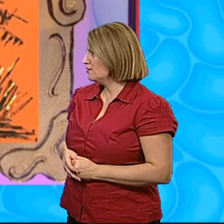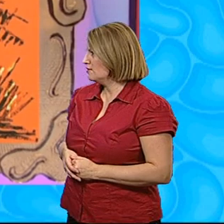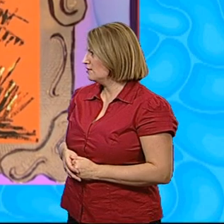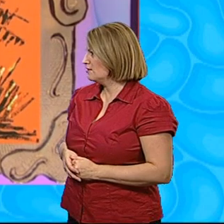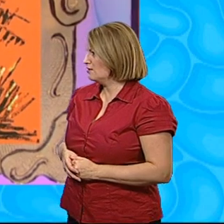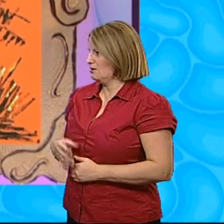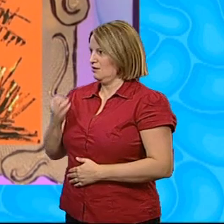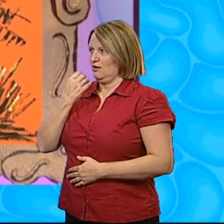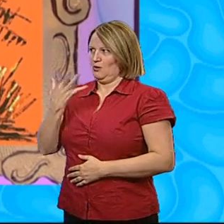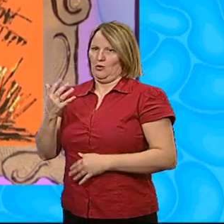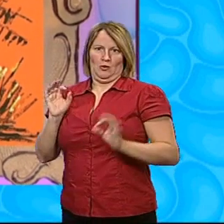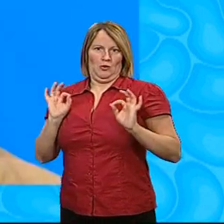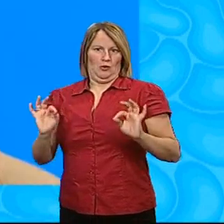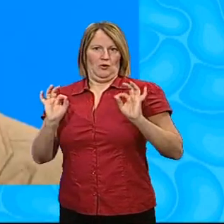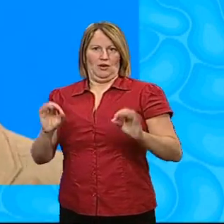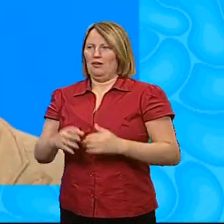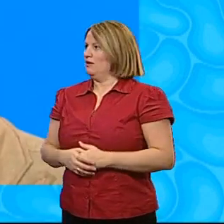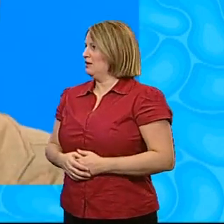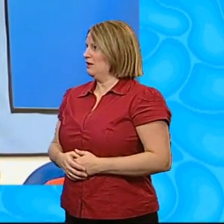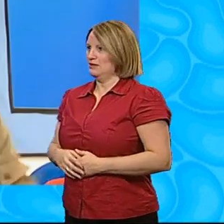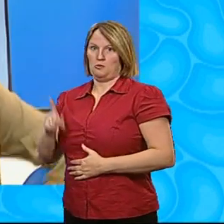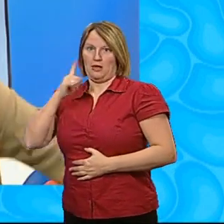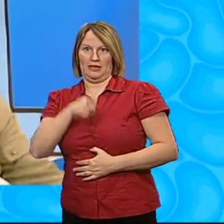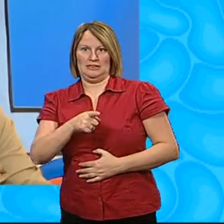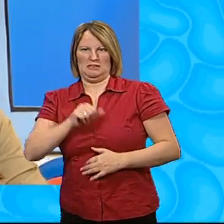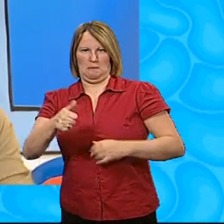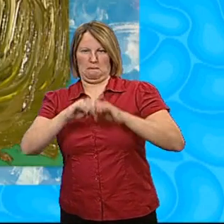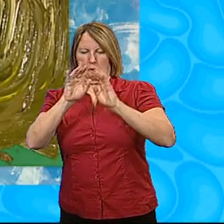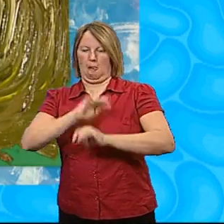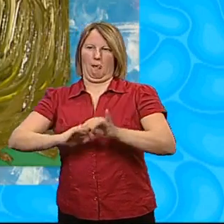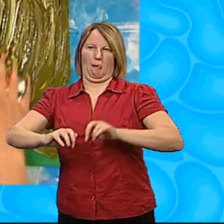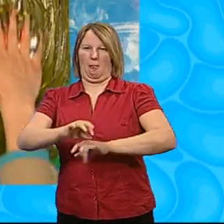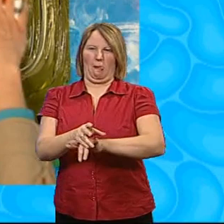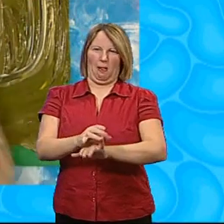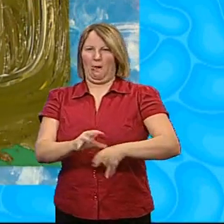And next, a messy picture. Watch this.